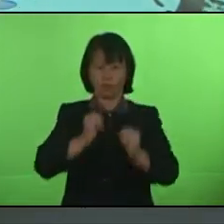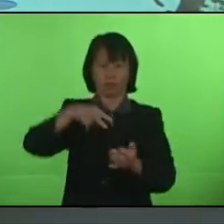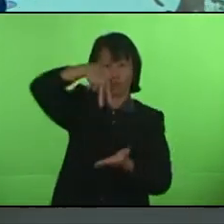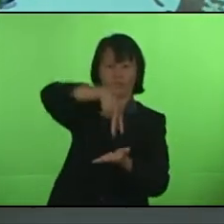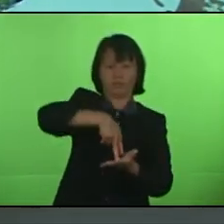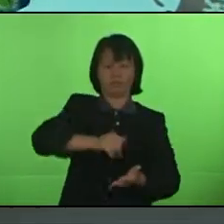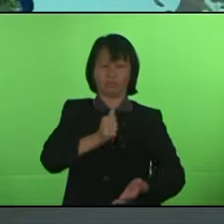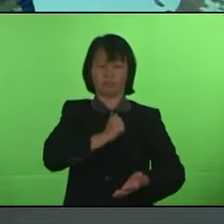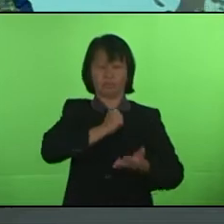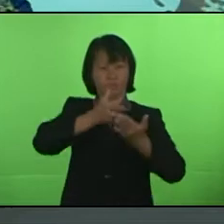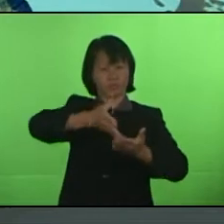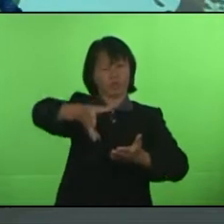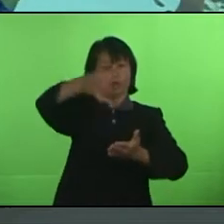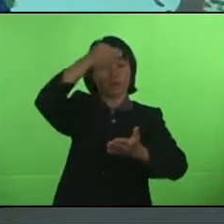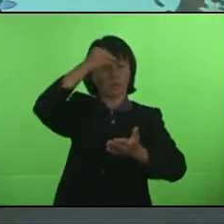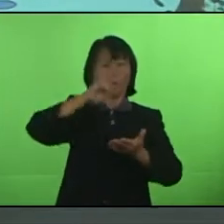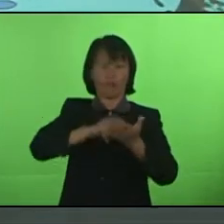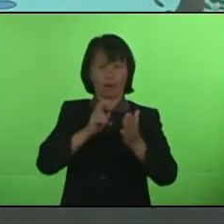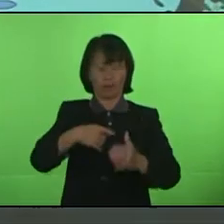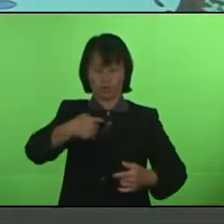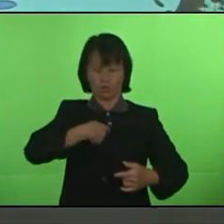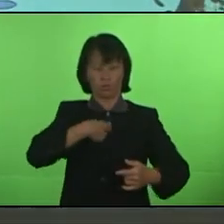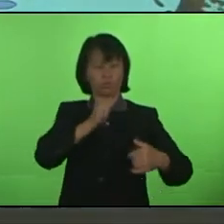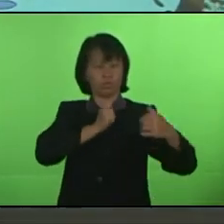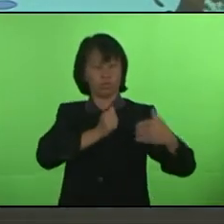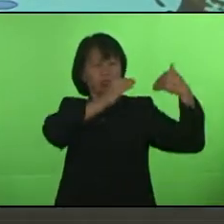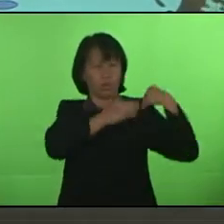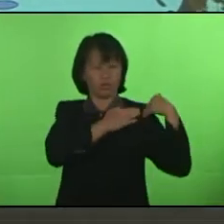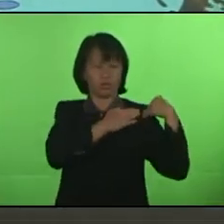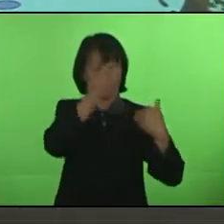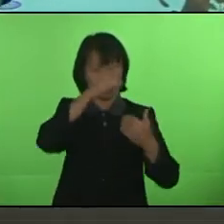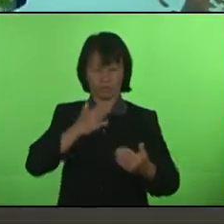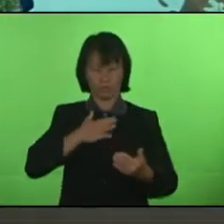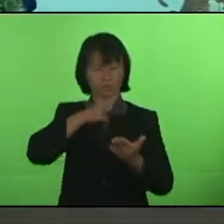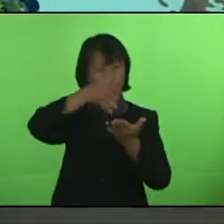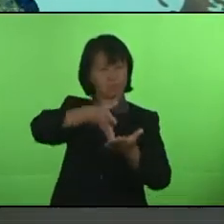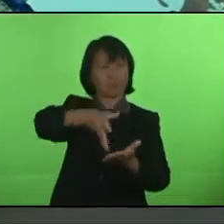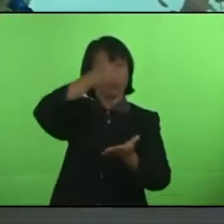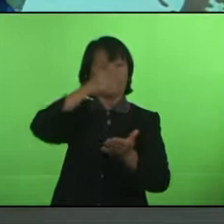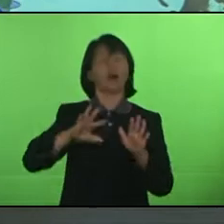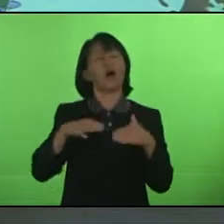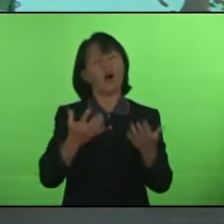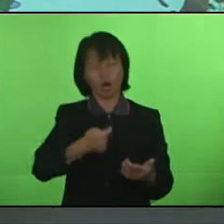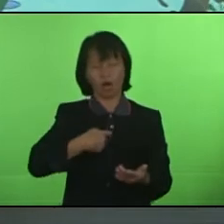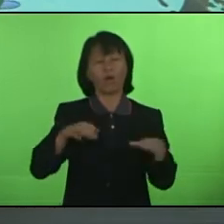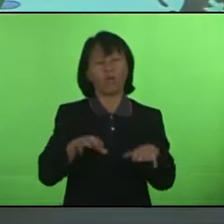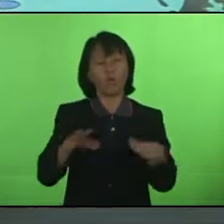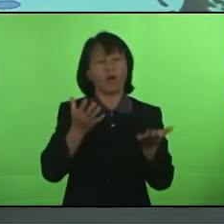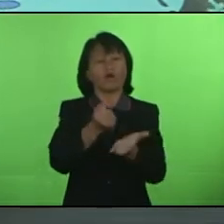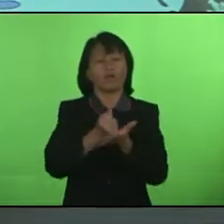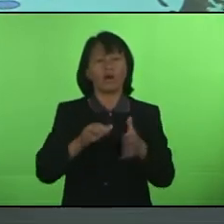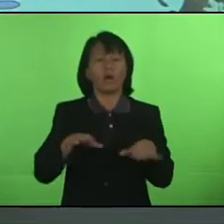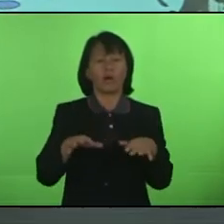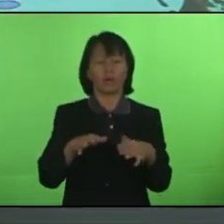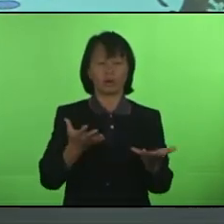learning. Maknanya, you are responsible for your learning. Alright? So, but then here, how do we do it? How do we help you